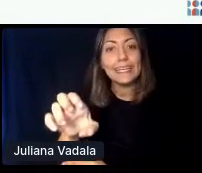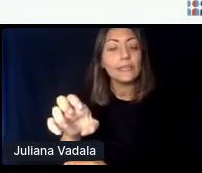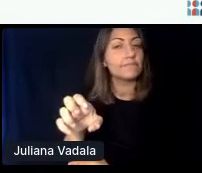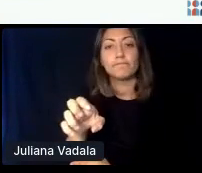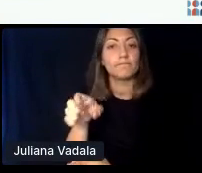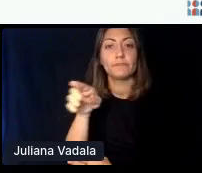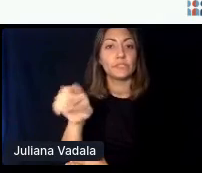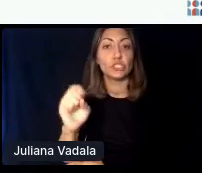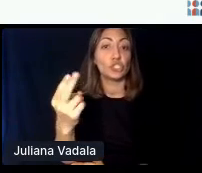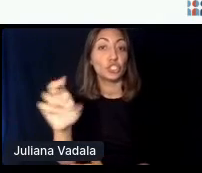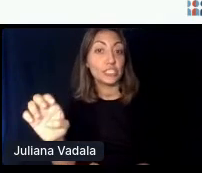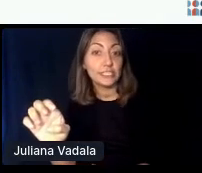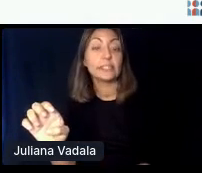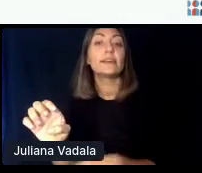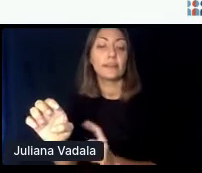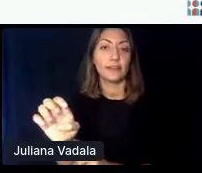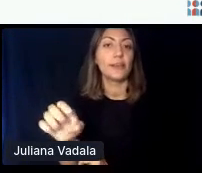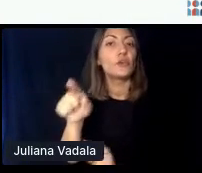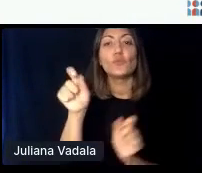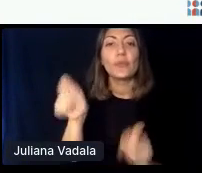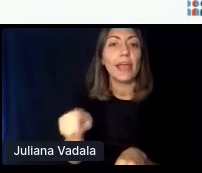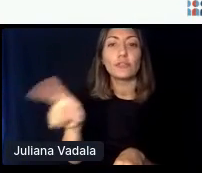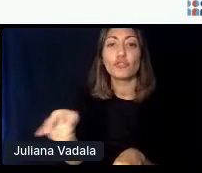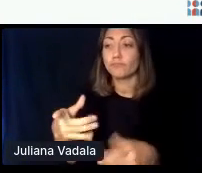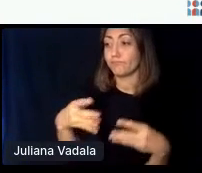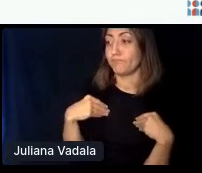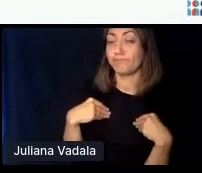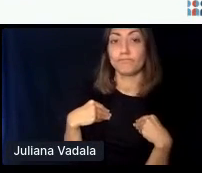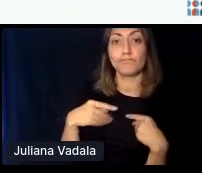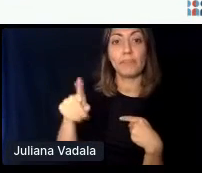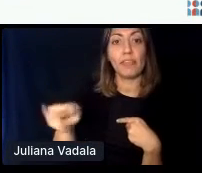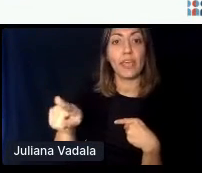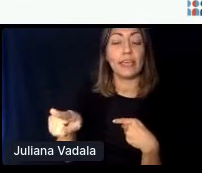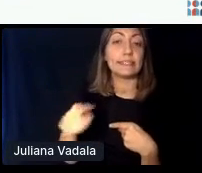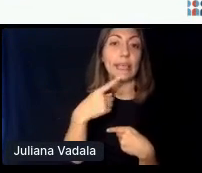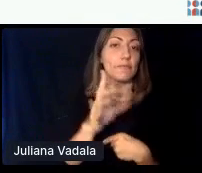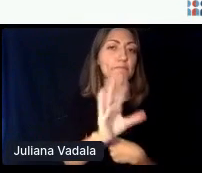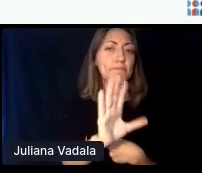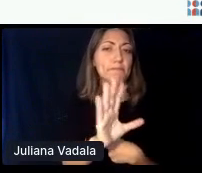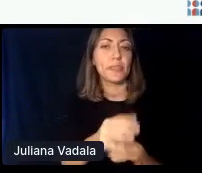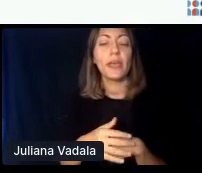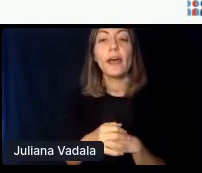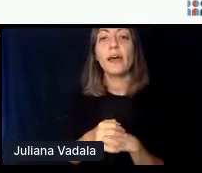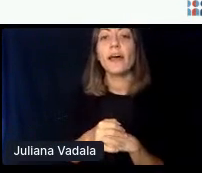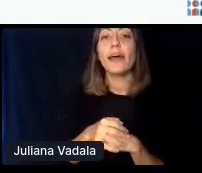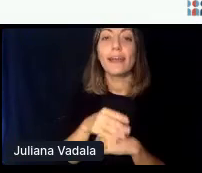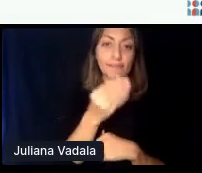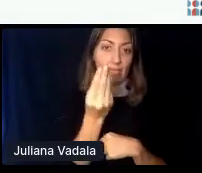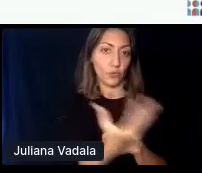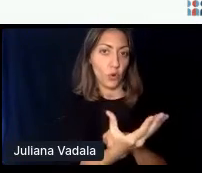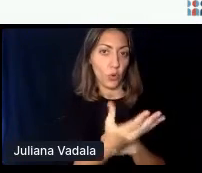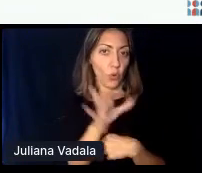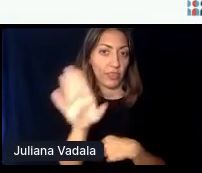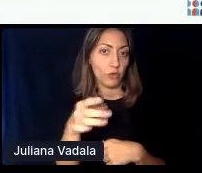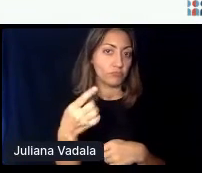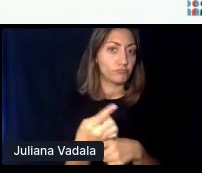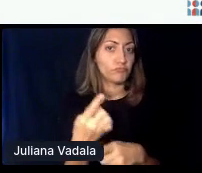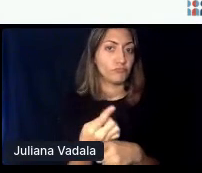feels right, and move forward. And you can also default to the singular they when you don't know someone's pronouns as well, as a way